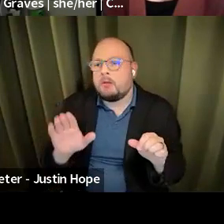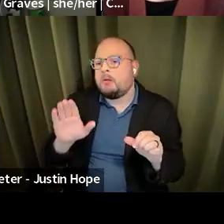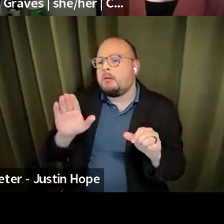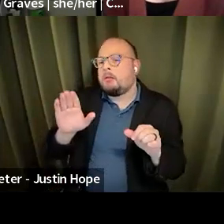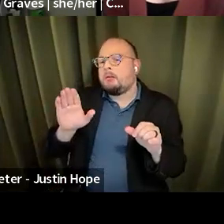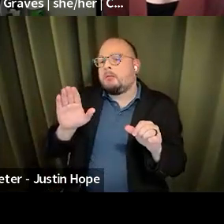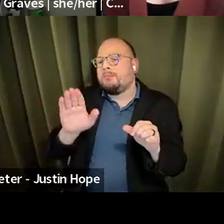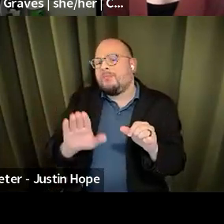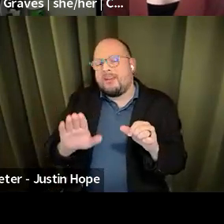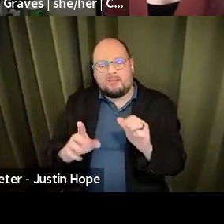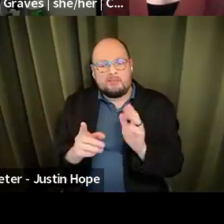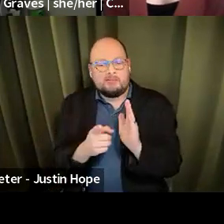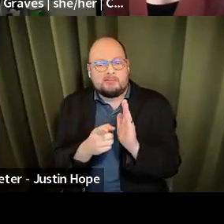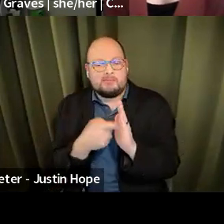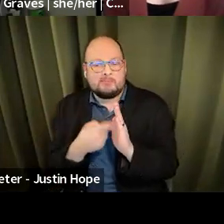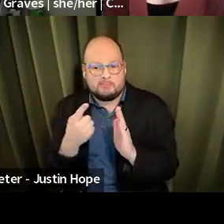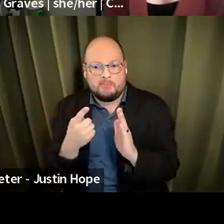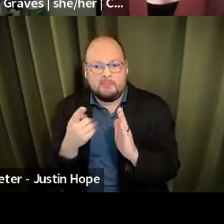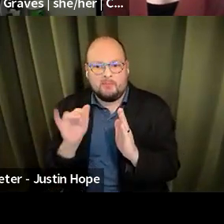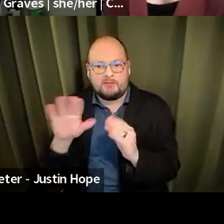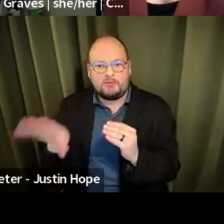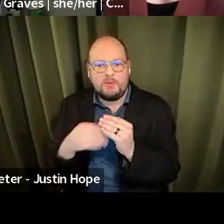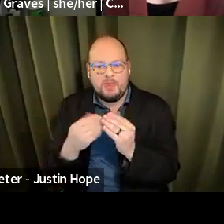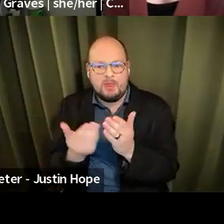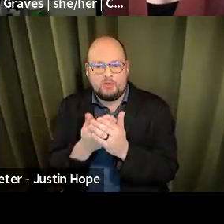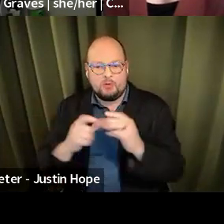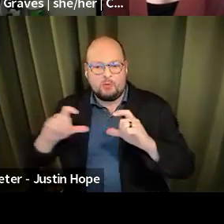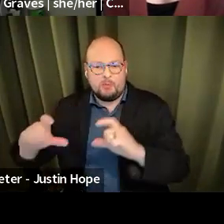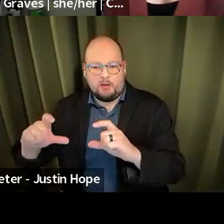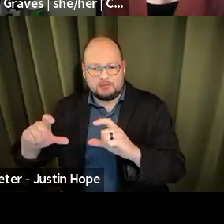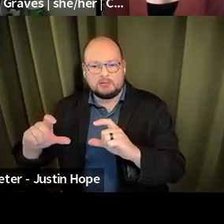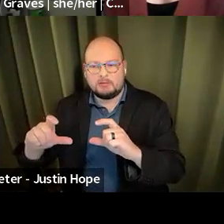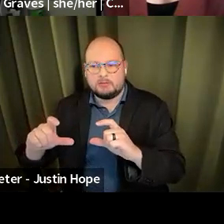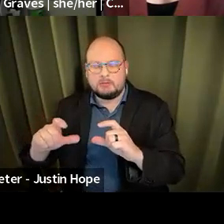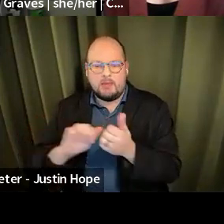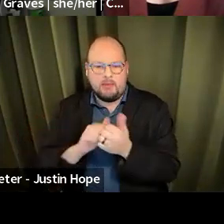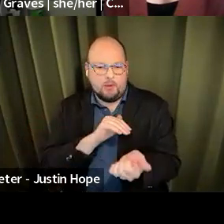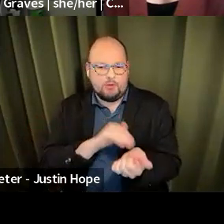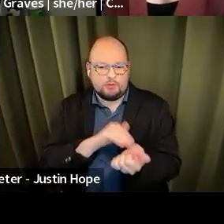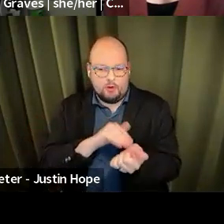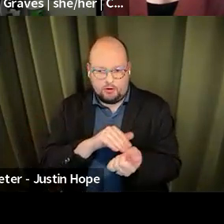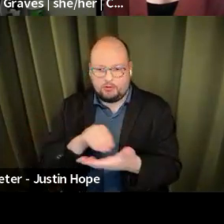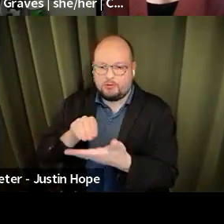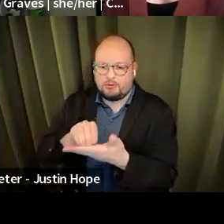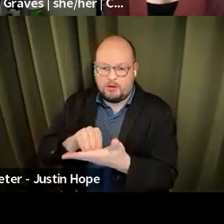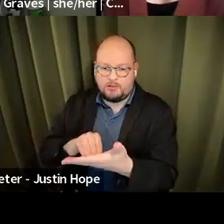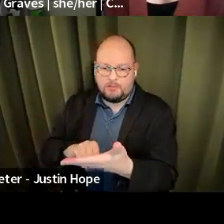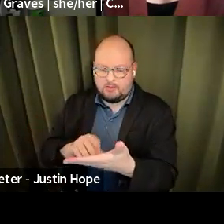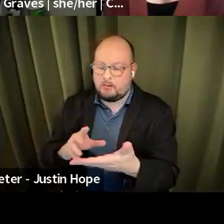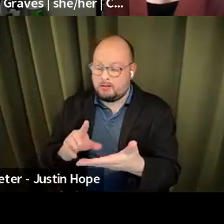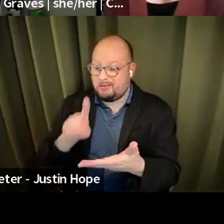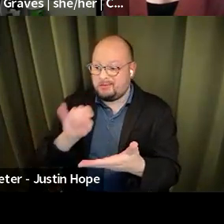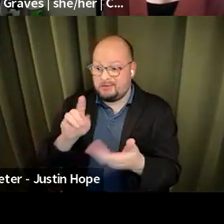make a different text box in the way that physicians document. Did they at least attempt to get an interpreter? Did they try? And